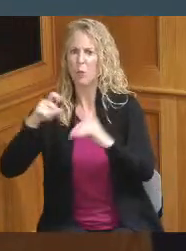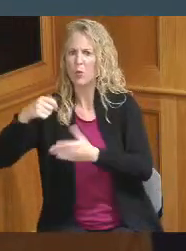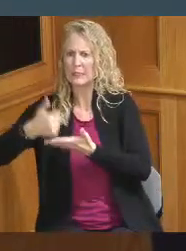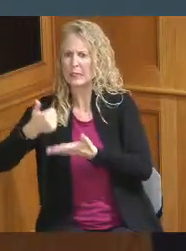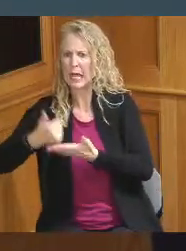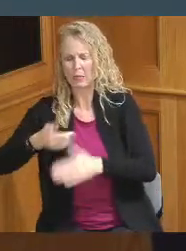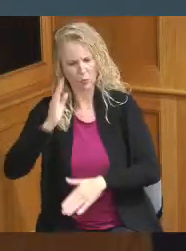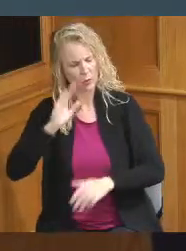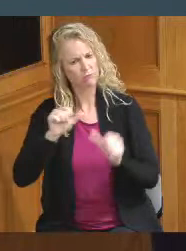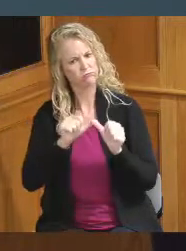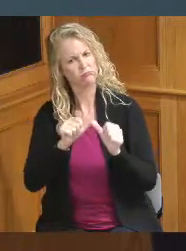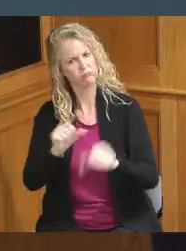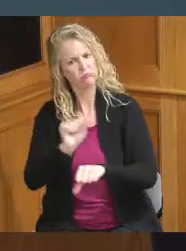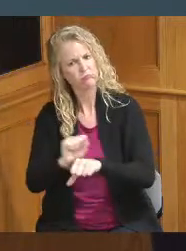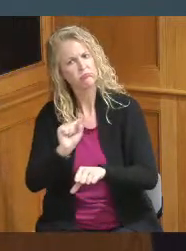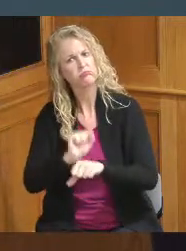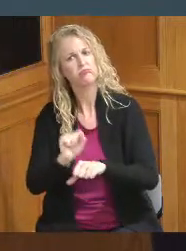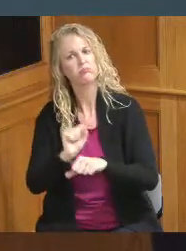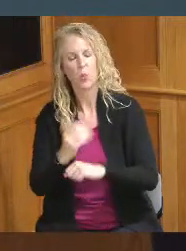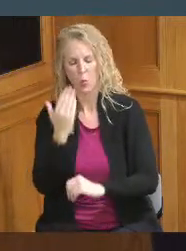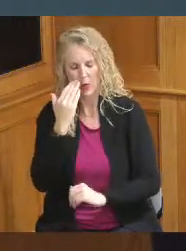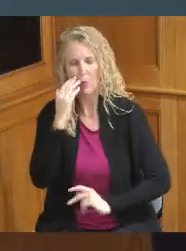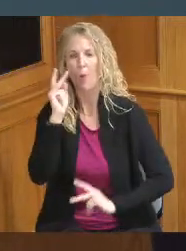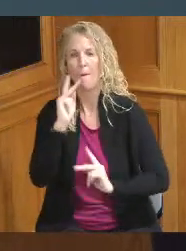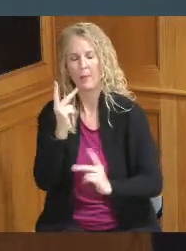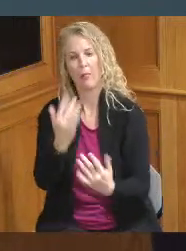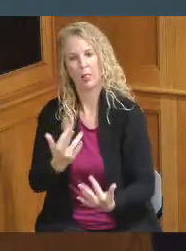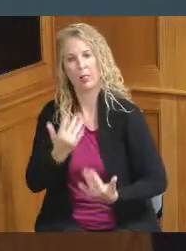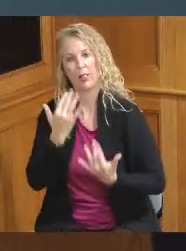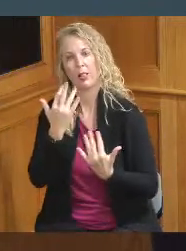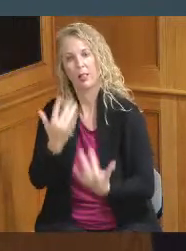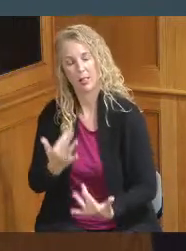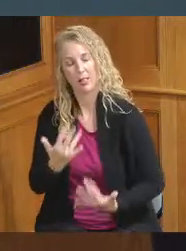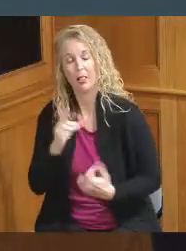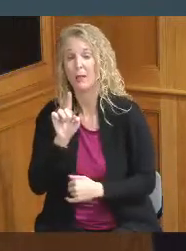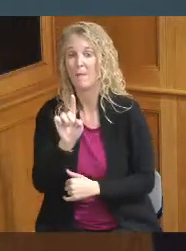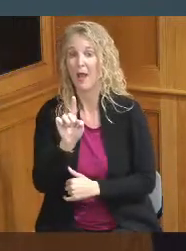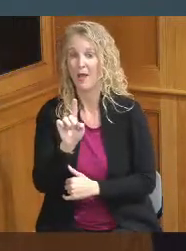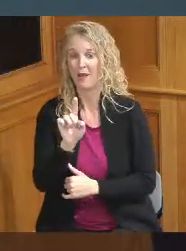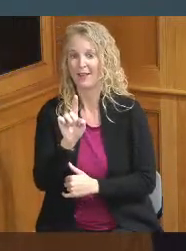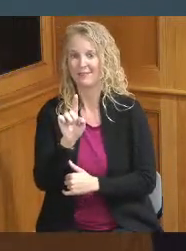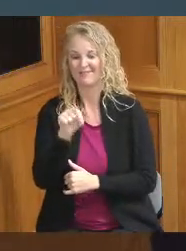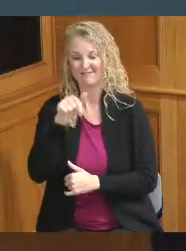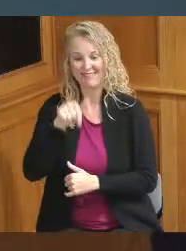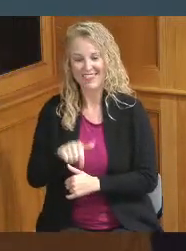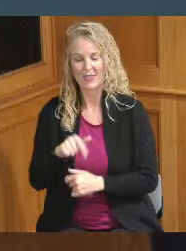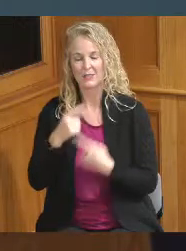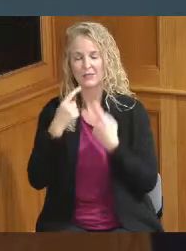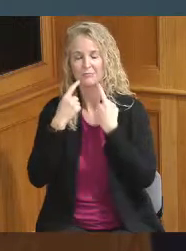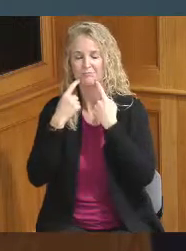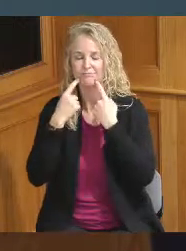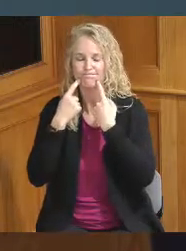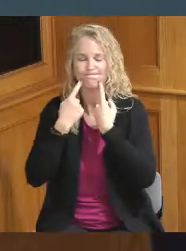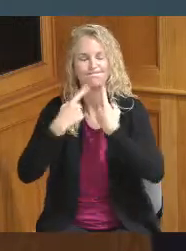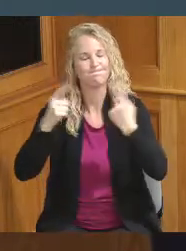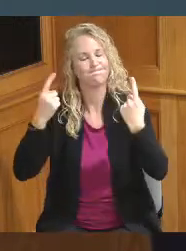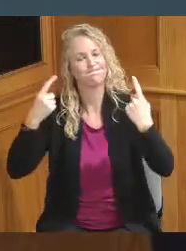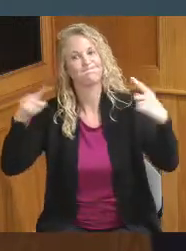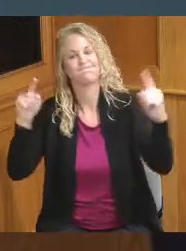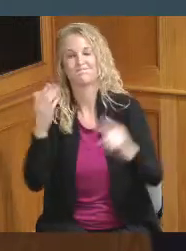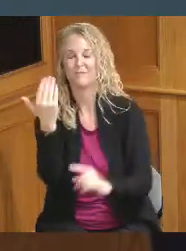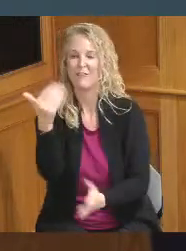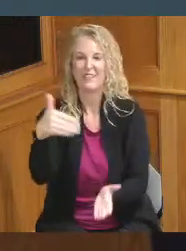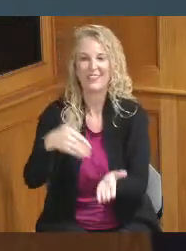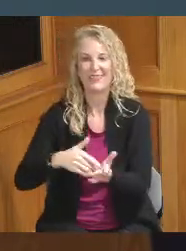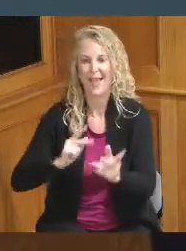stay on top of it, people in the pipeline. We need to get that out the pipeline, but I don't want to diminish the 15,000 people received